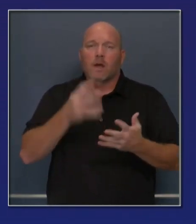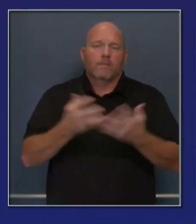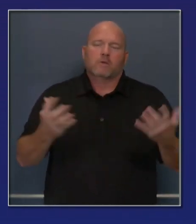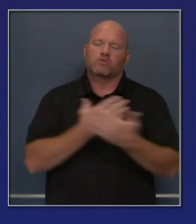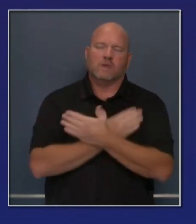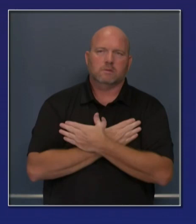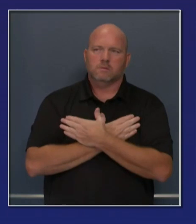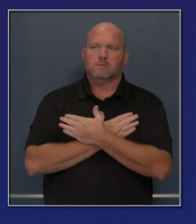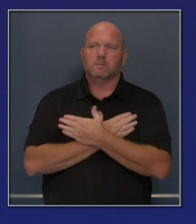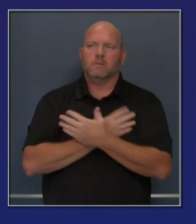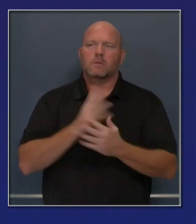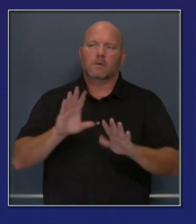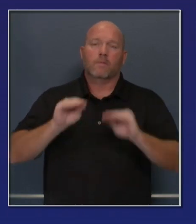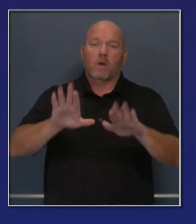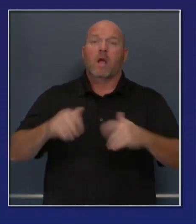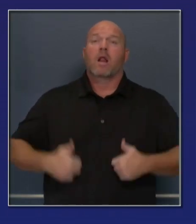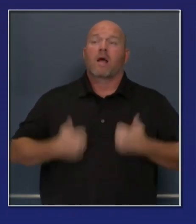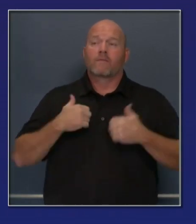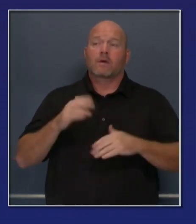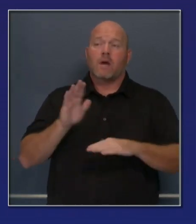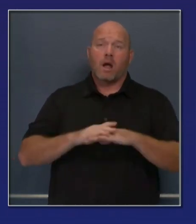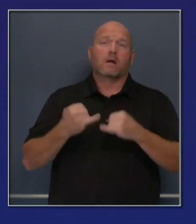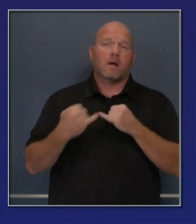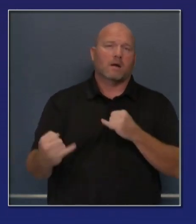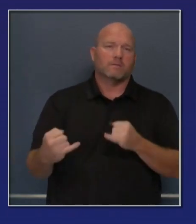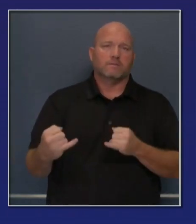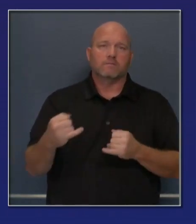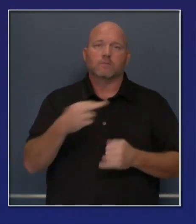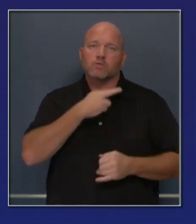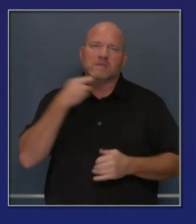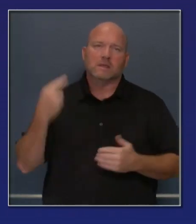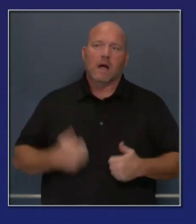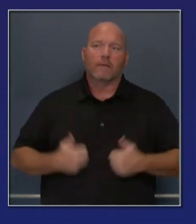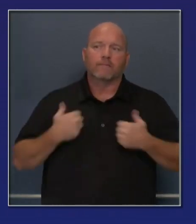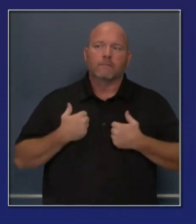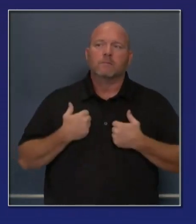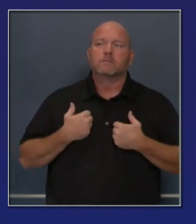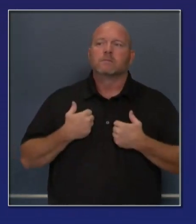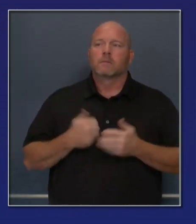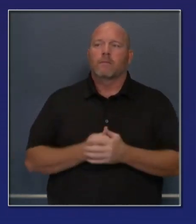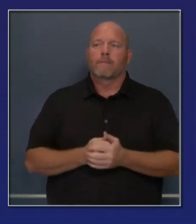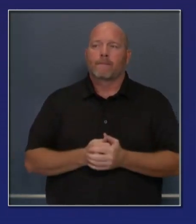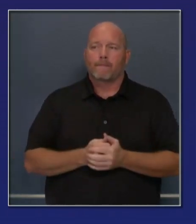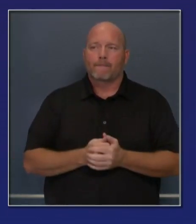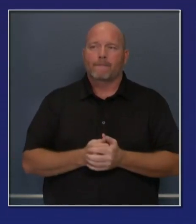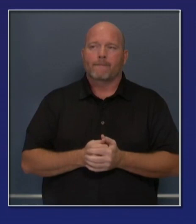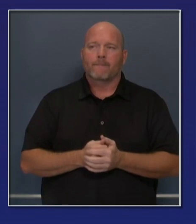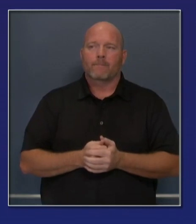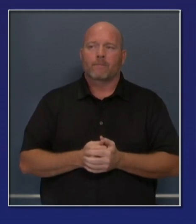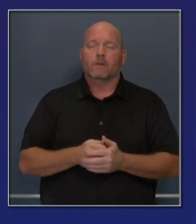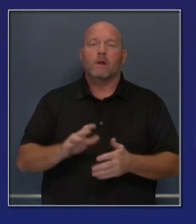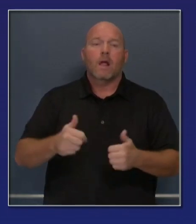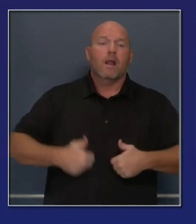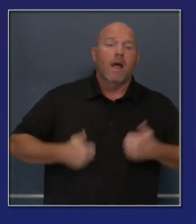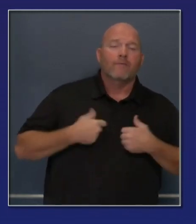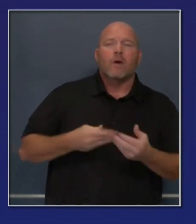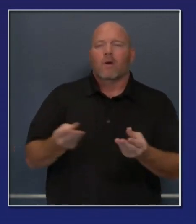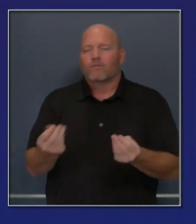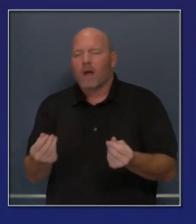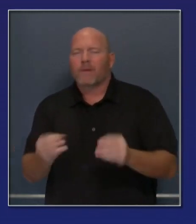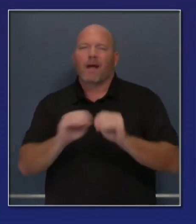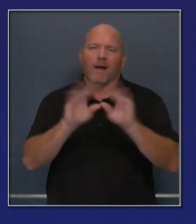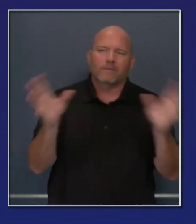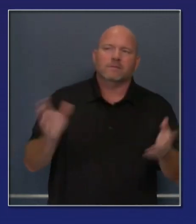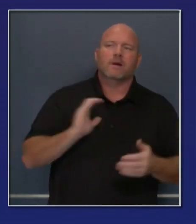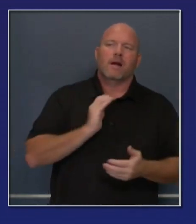lives on the line to protect not only lives themselves, but property and obviously our